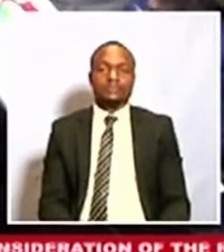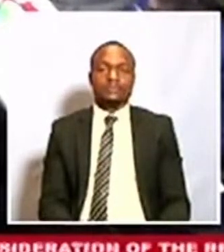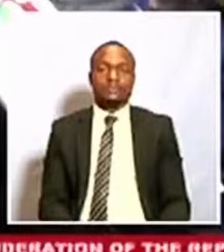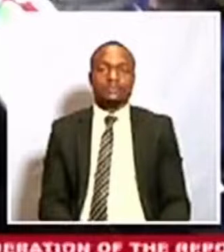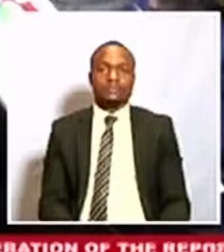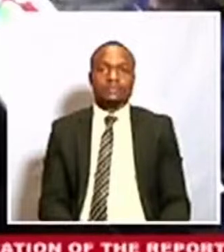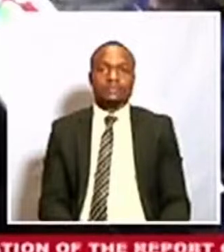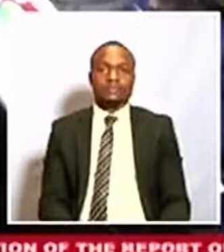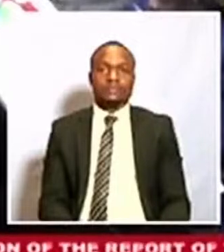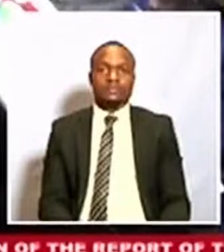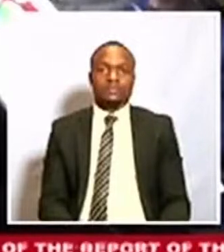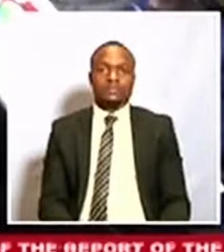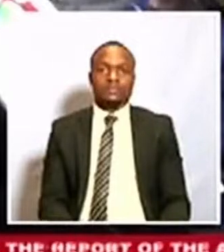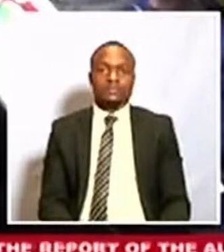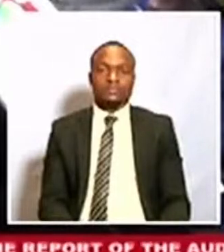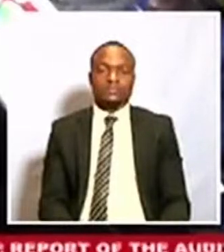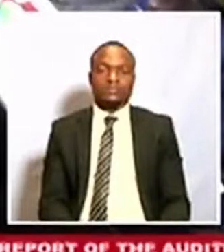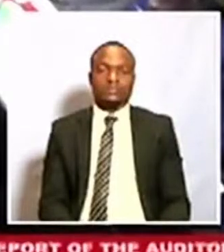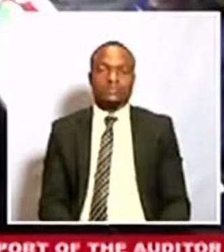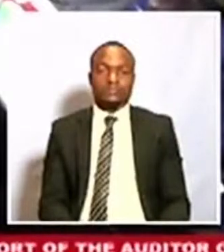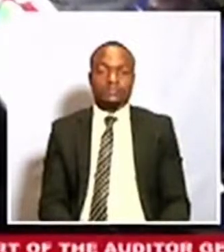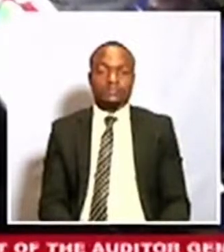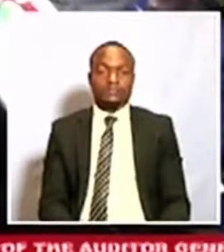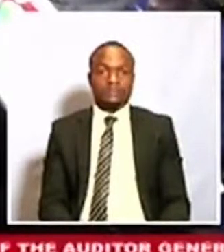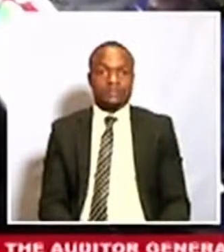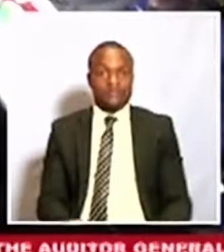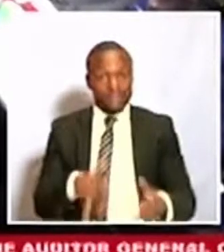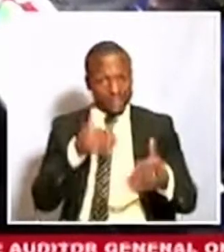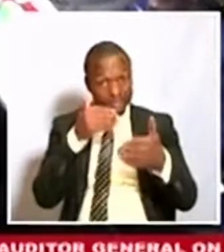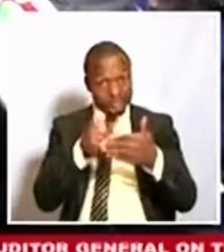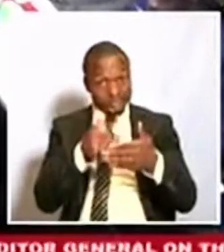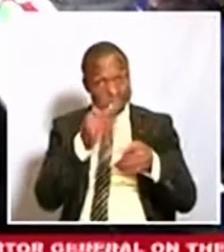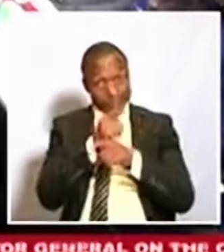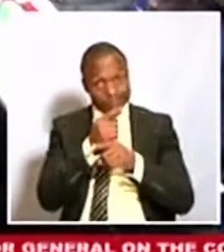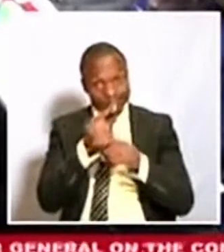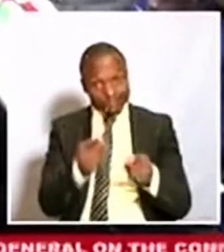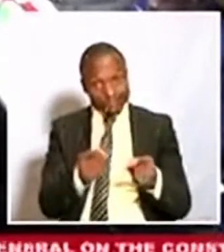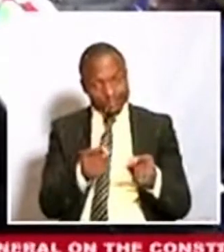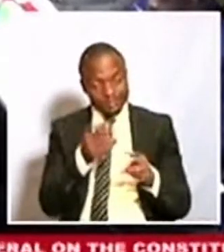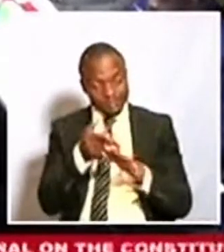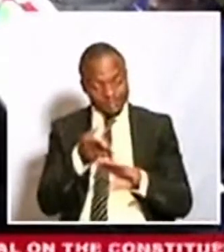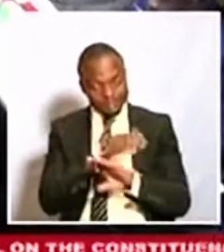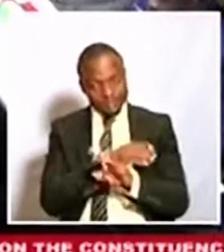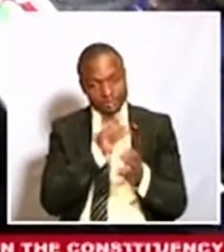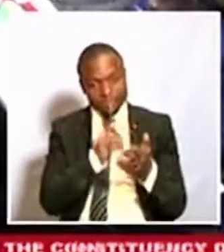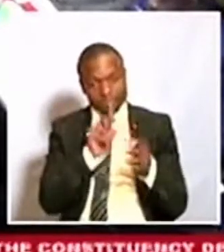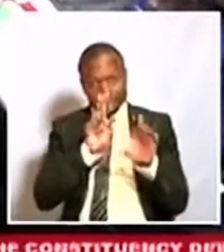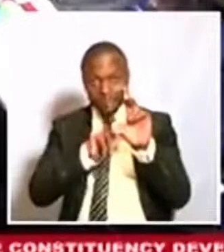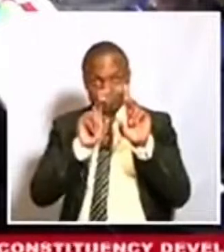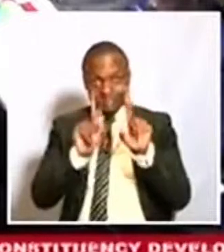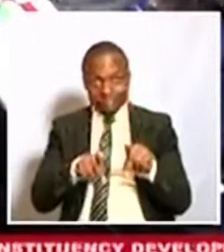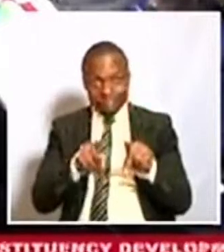That can 12. yeah, the one which is next to the one which I've just before that one, Honorable Chairperson.